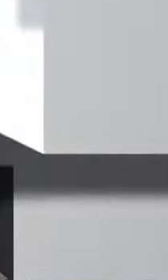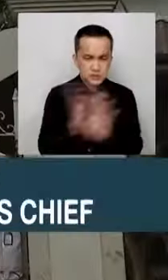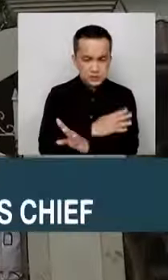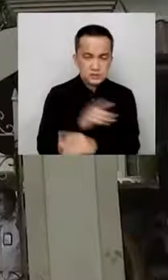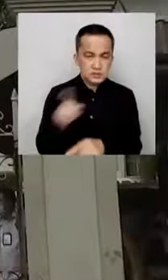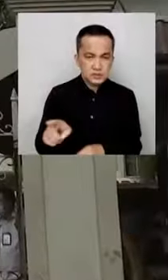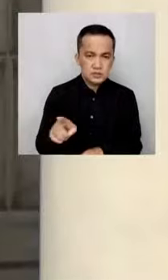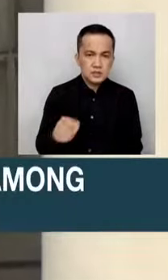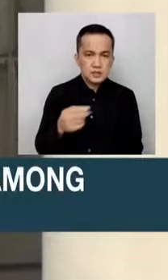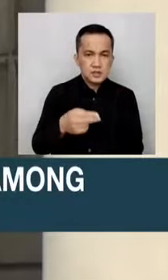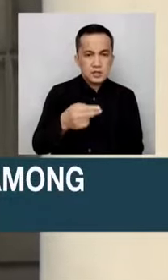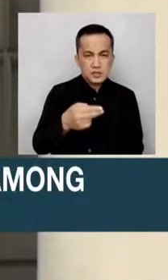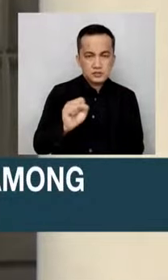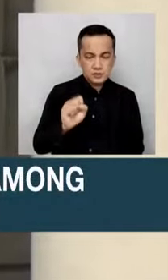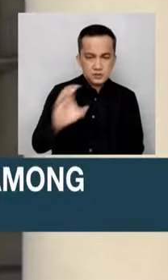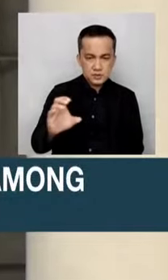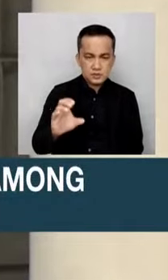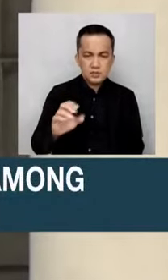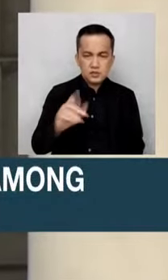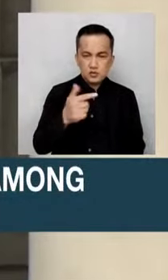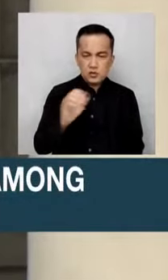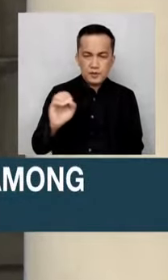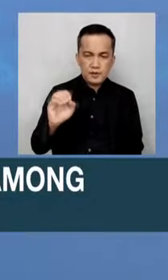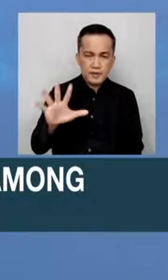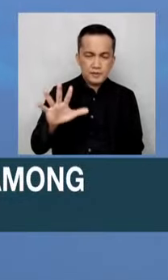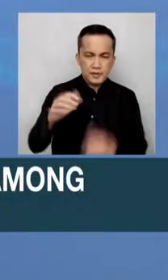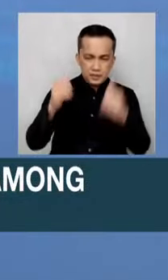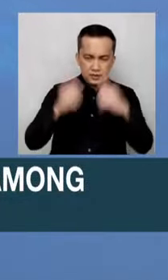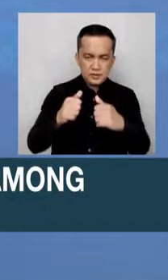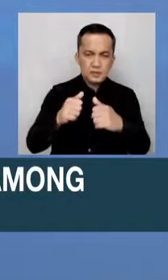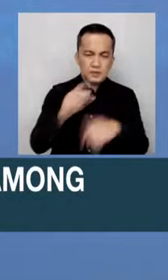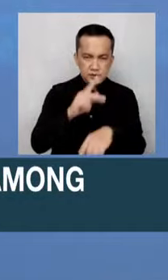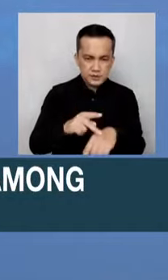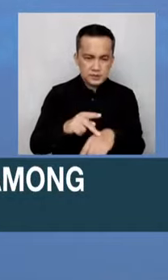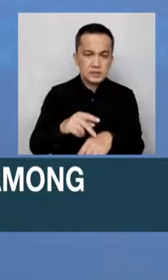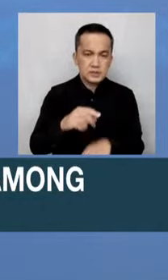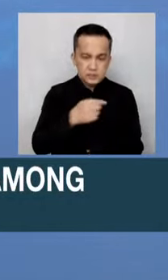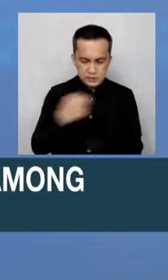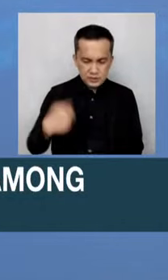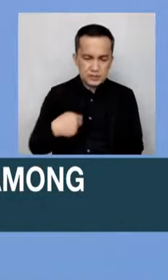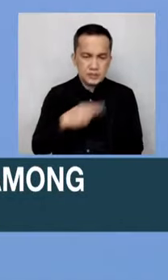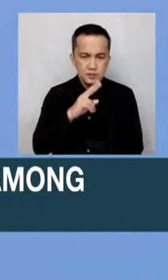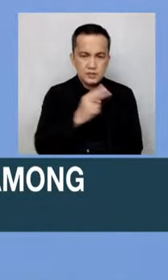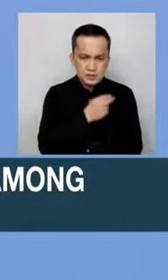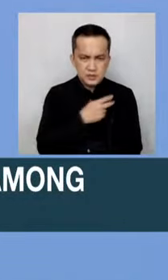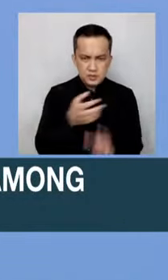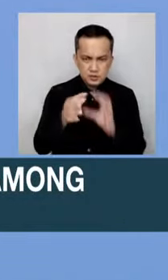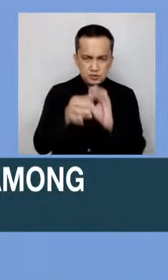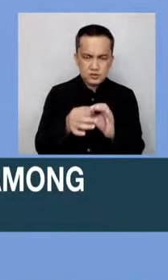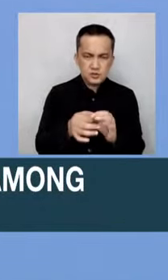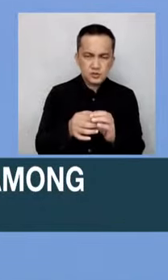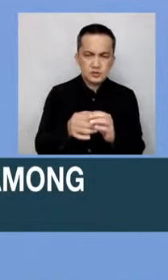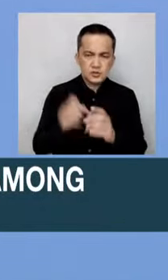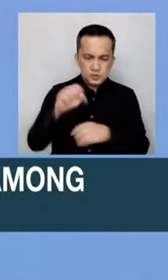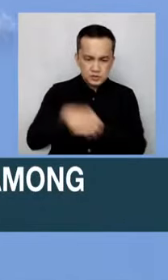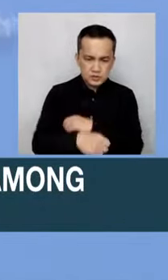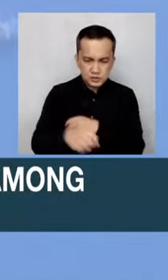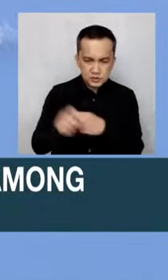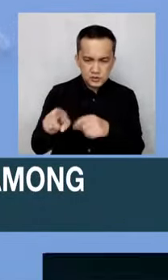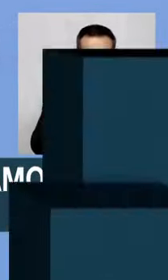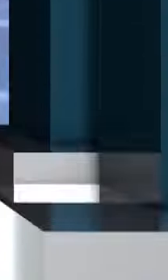a 2005 agreement of the Philippines, China, and Vietnam for a joint marine seismic undertaking in the South China